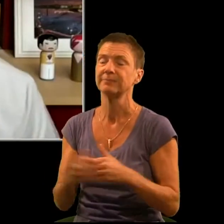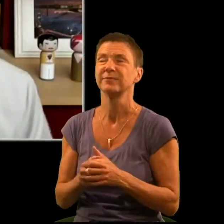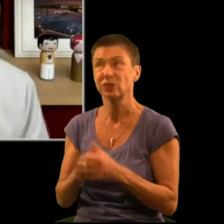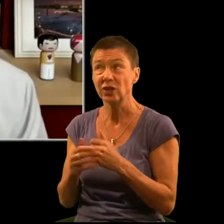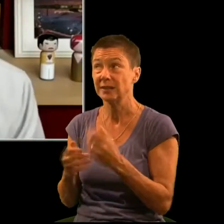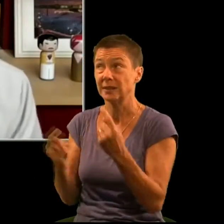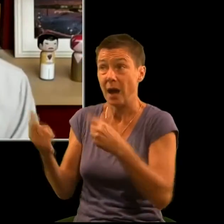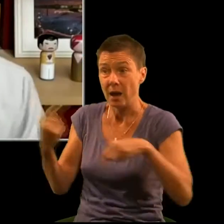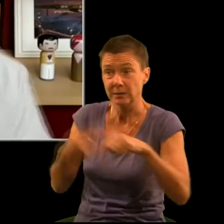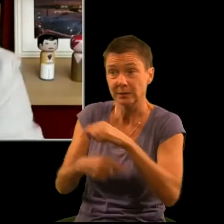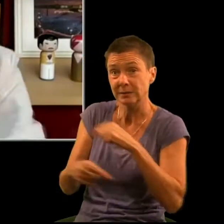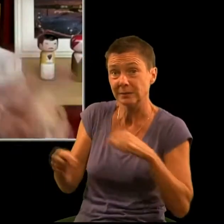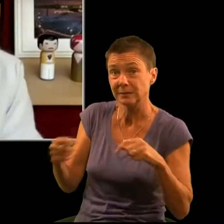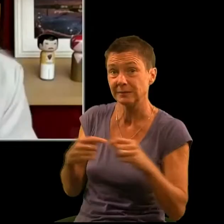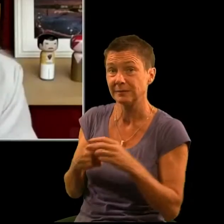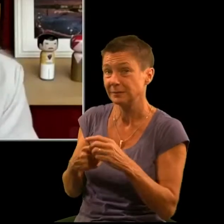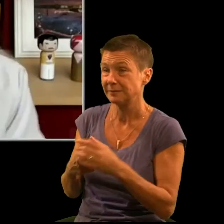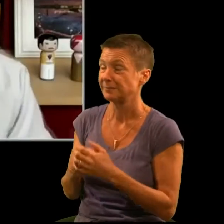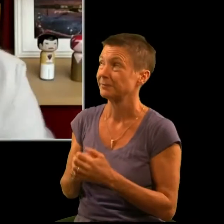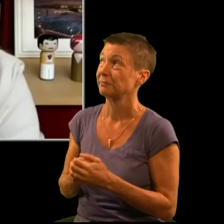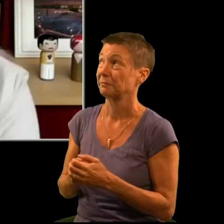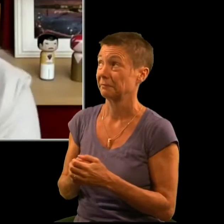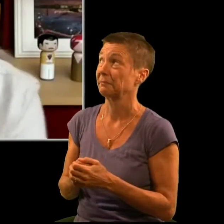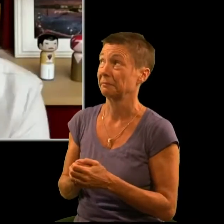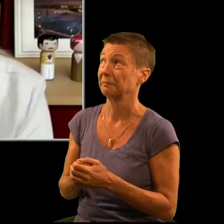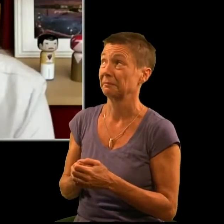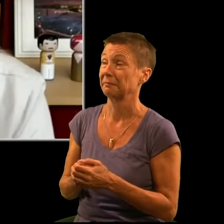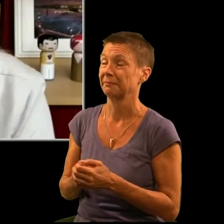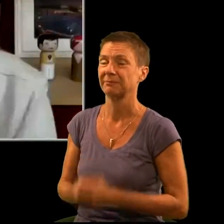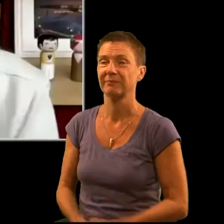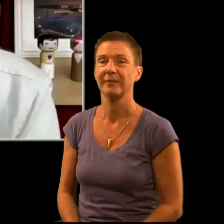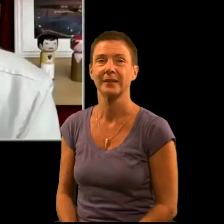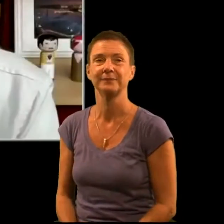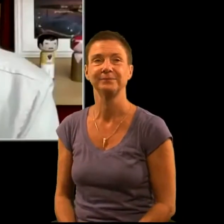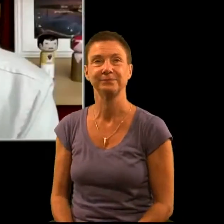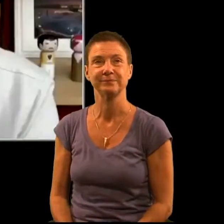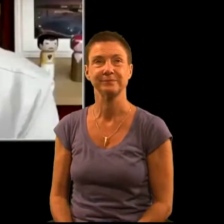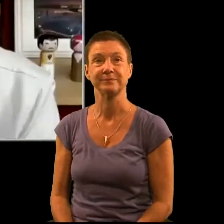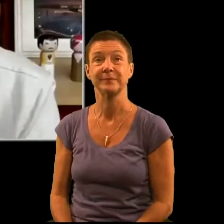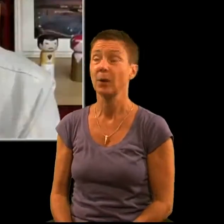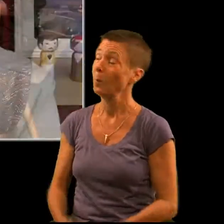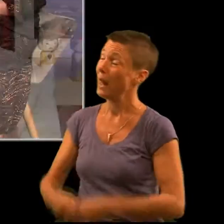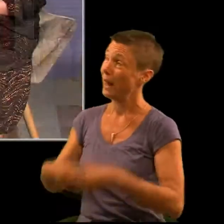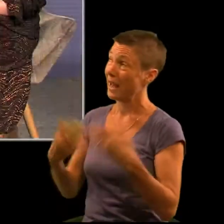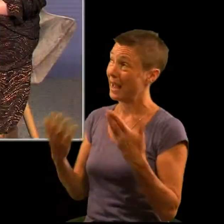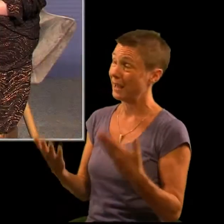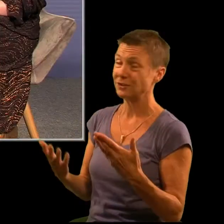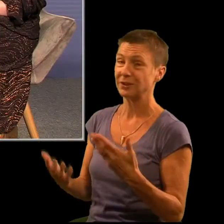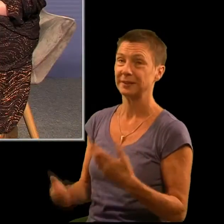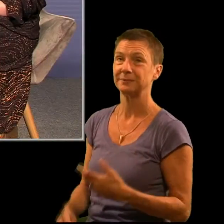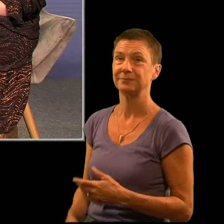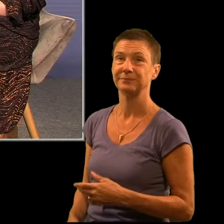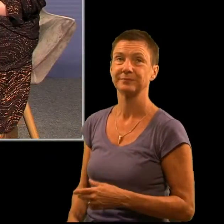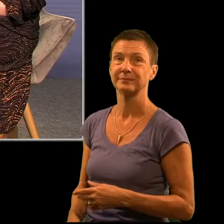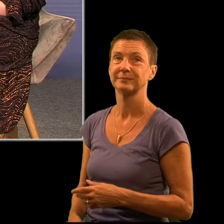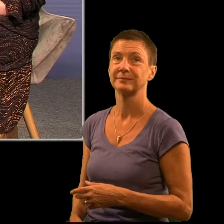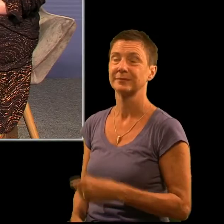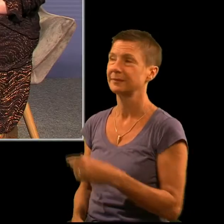trust. Yeah, we won't tell anybody. Well, that brings us though very neatly on. You're great,